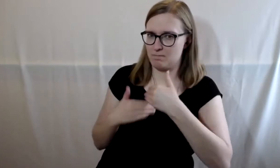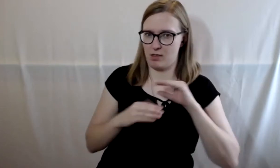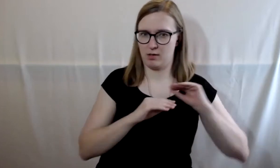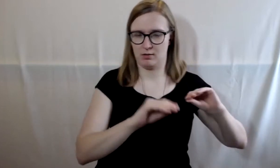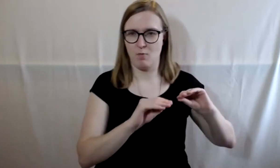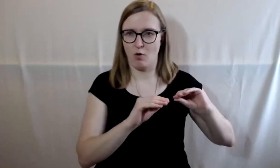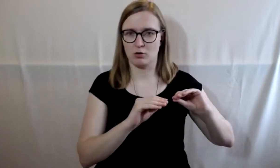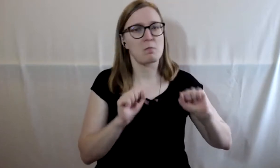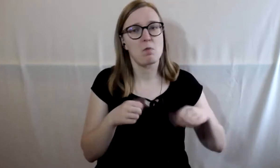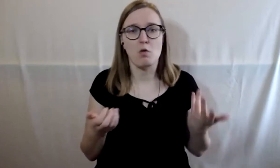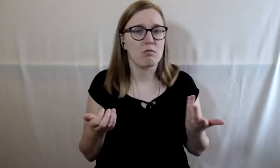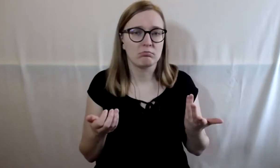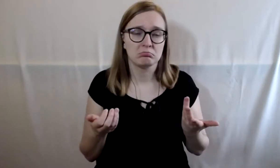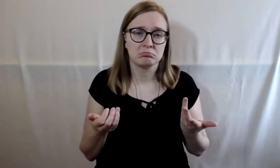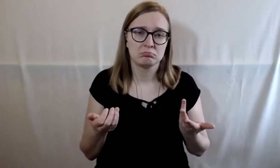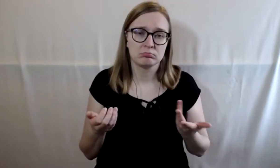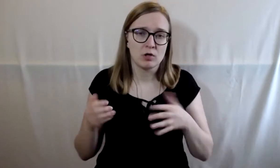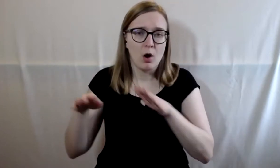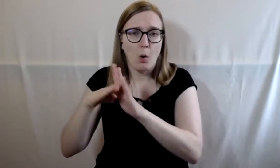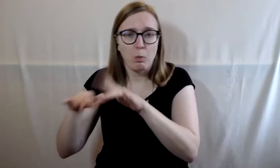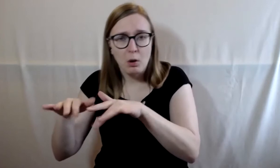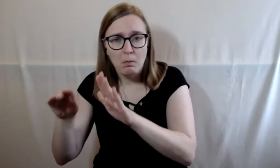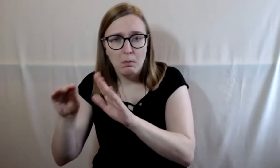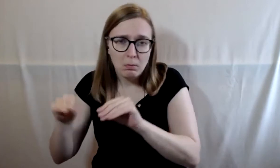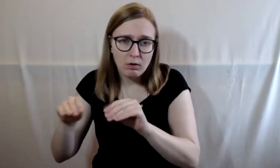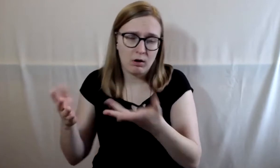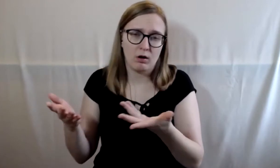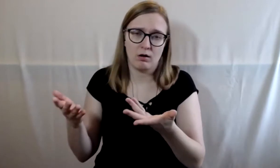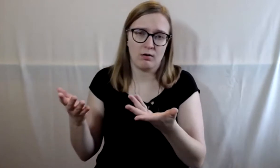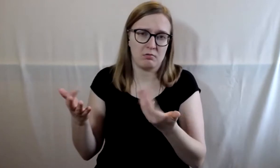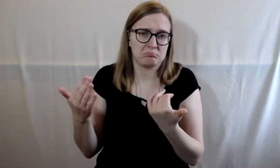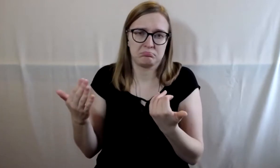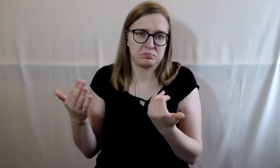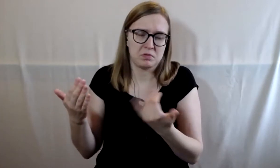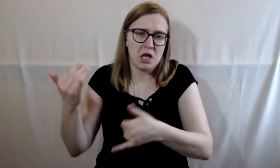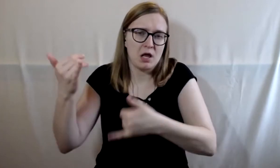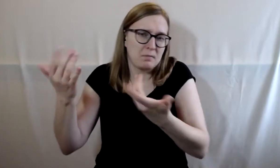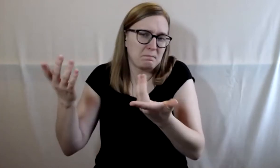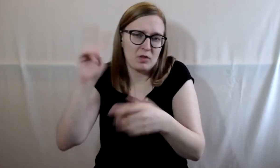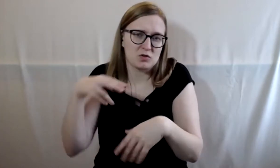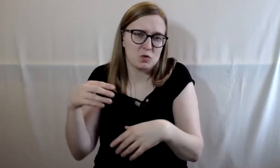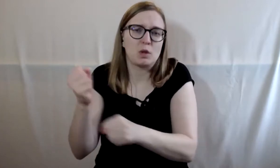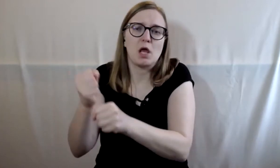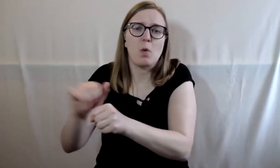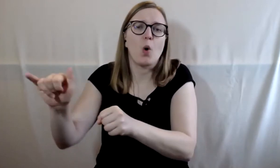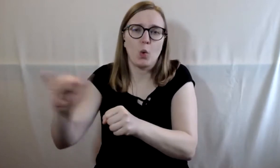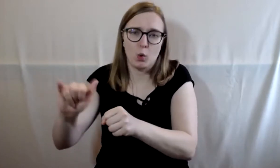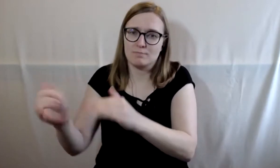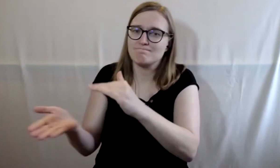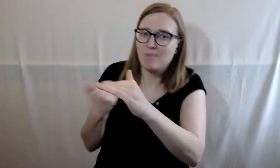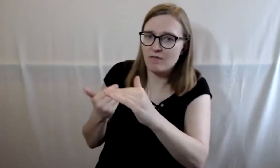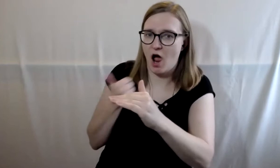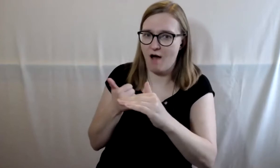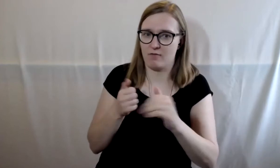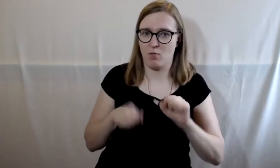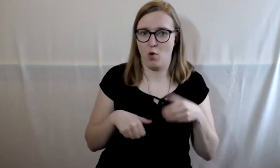now, or who should the government be looking for? I can tell you